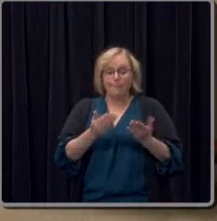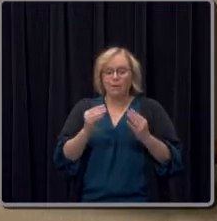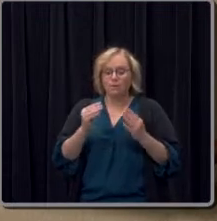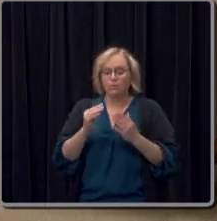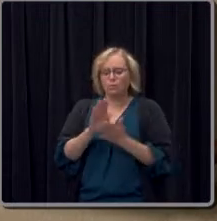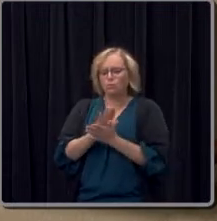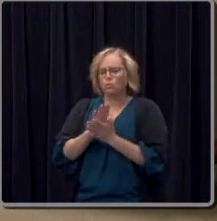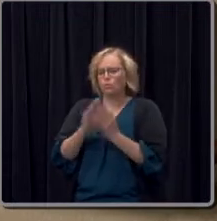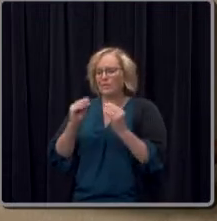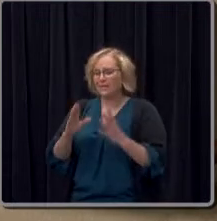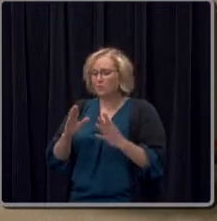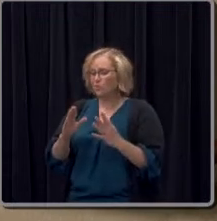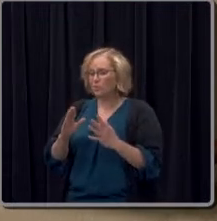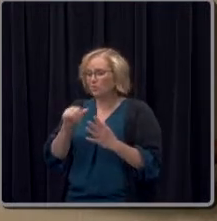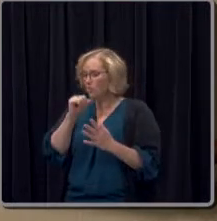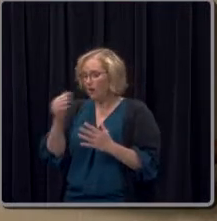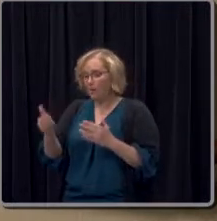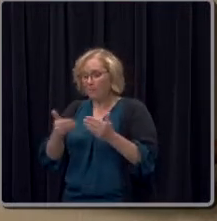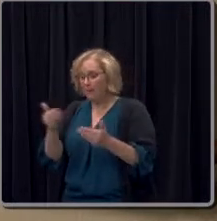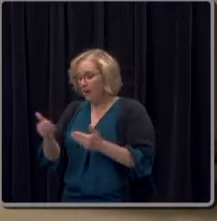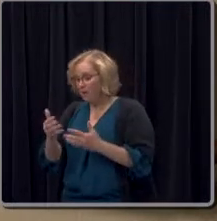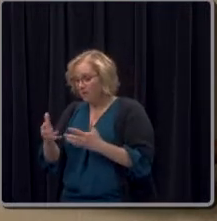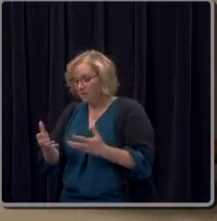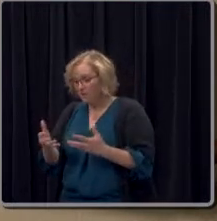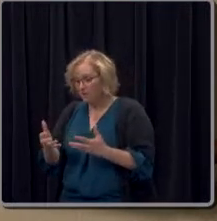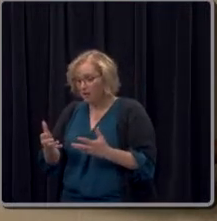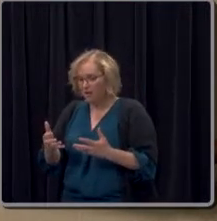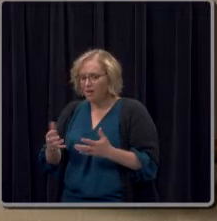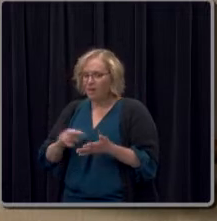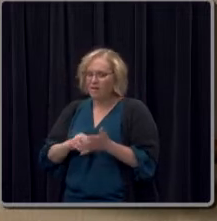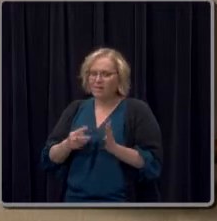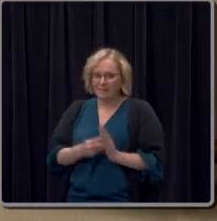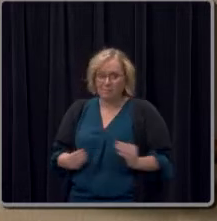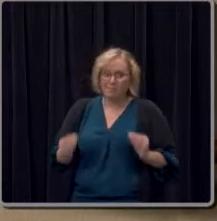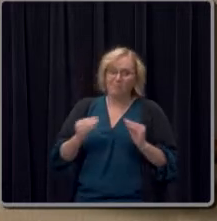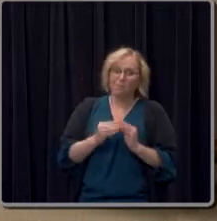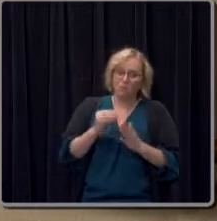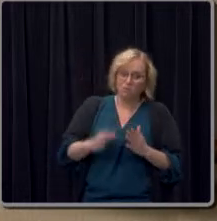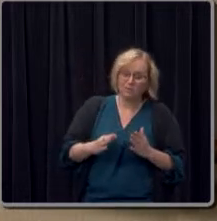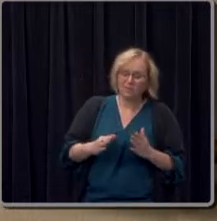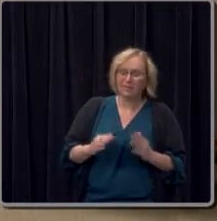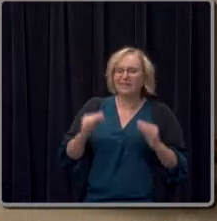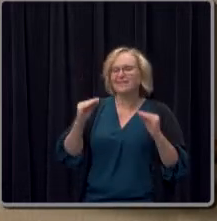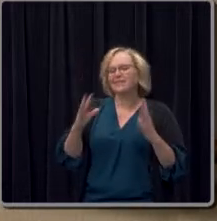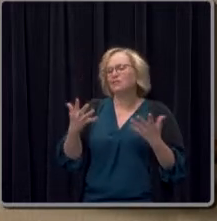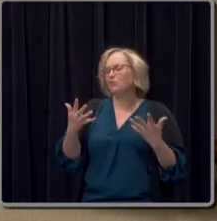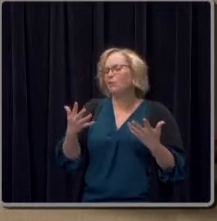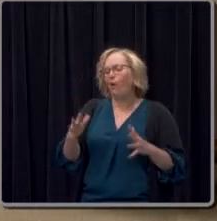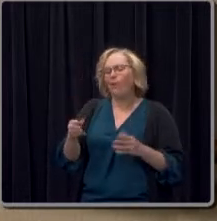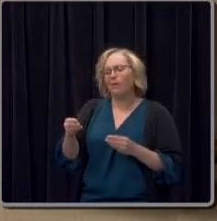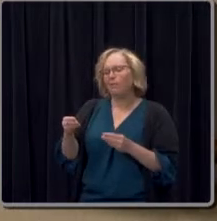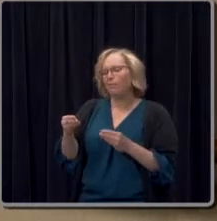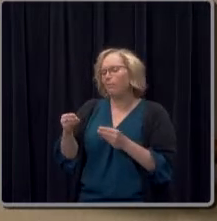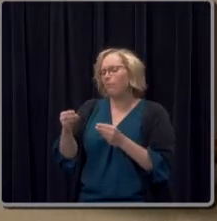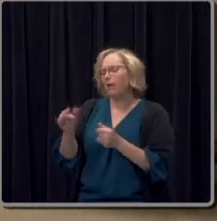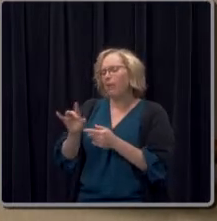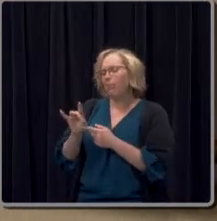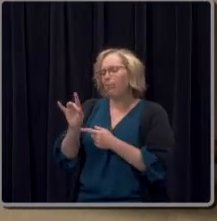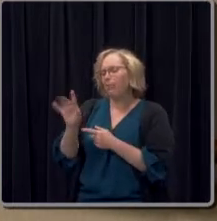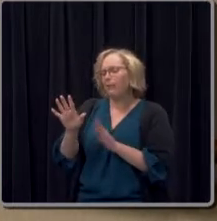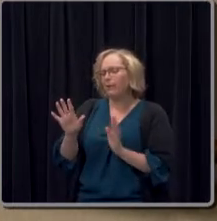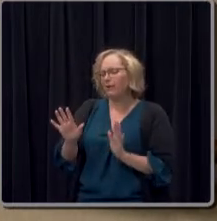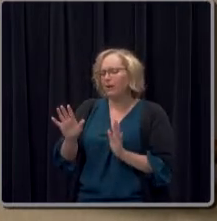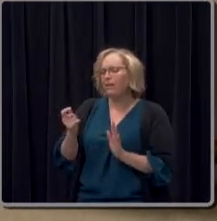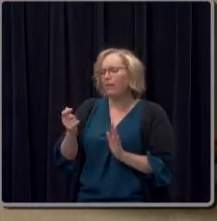as being hired, and they have more students. Our teachers are already paid at a low amount. What I